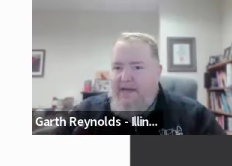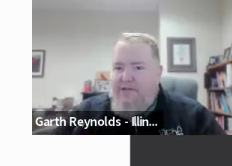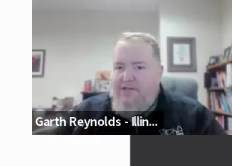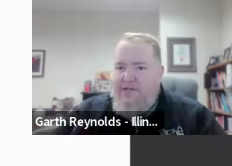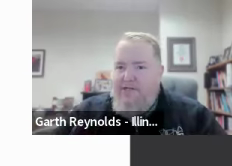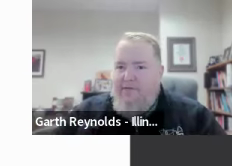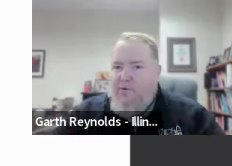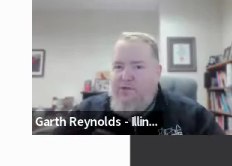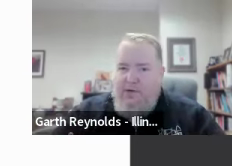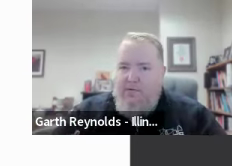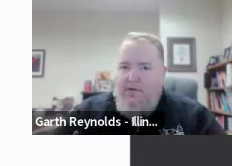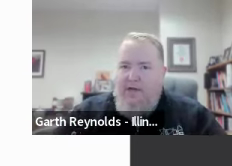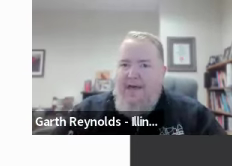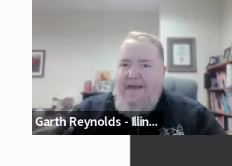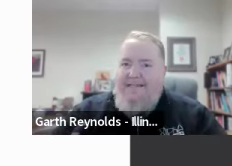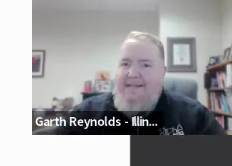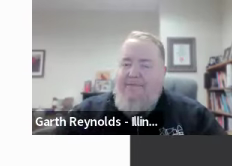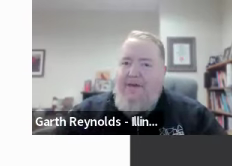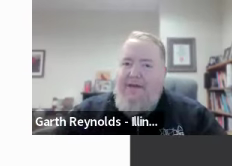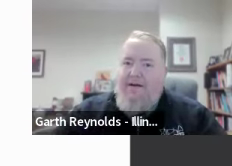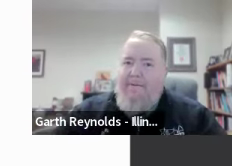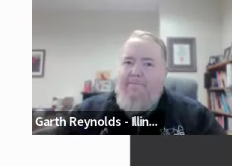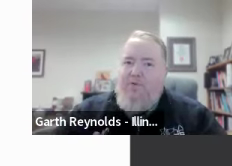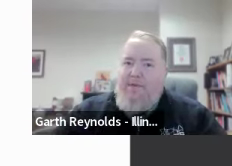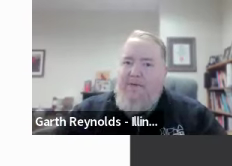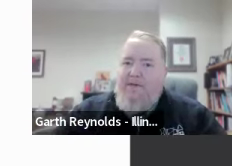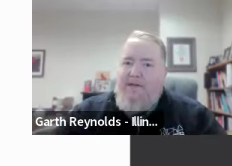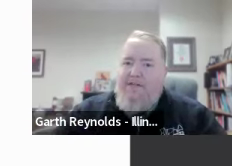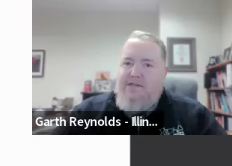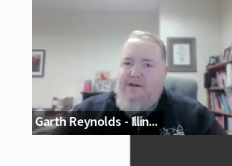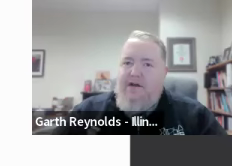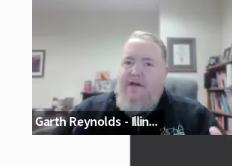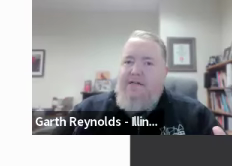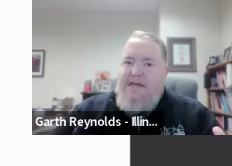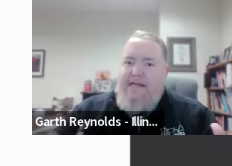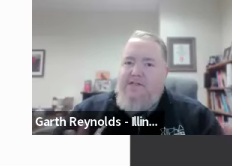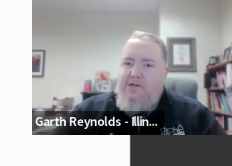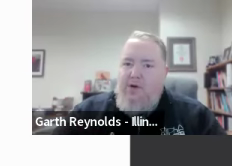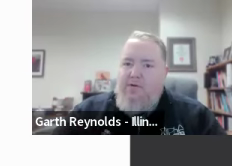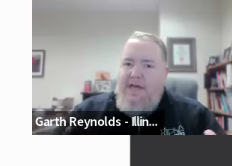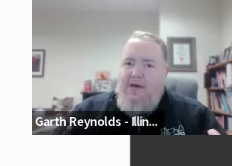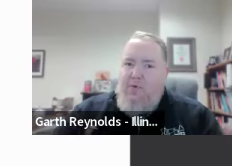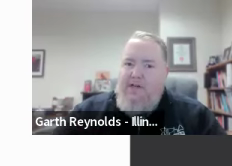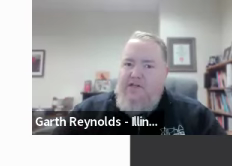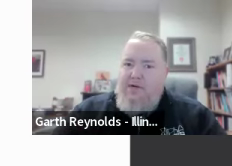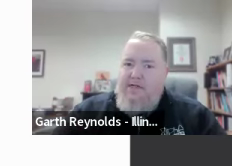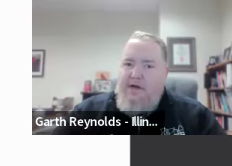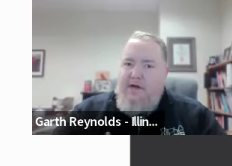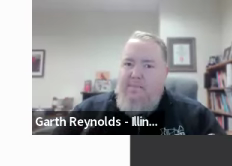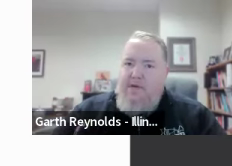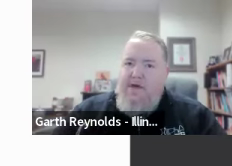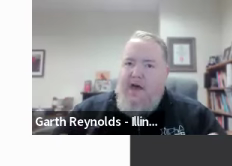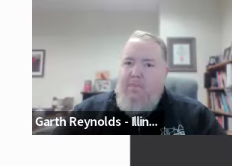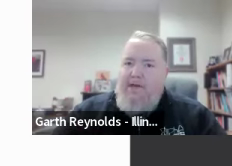and their medication changes? Of course you don't. It's the same thing here with meeting with a legislator. Take it slow, take it one issue